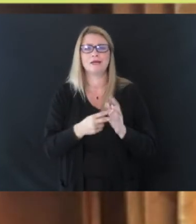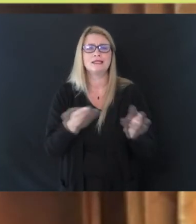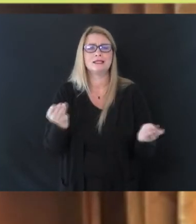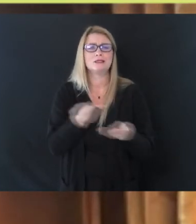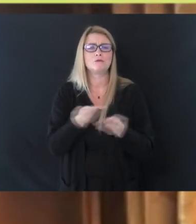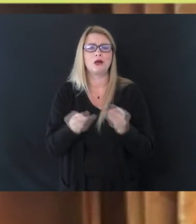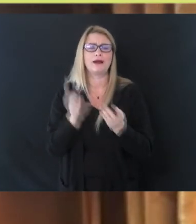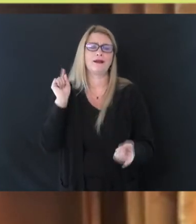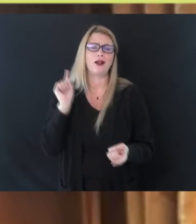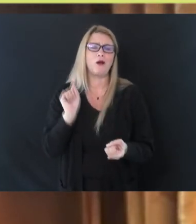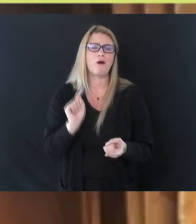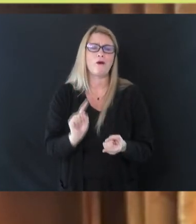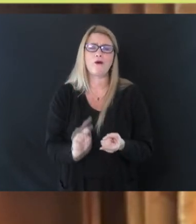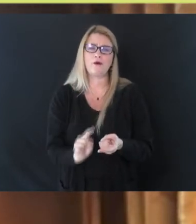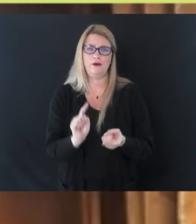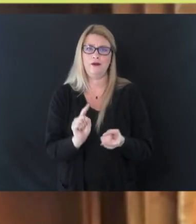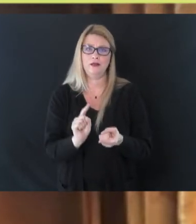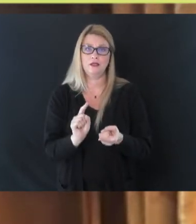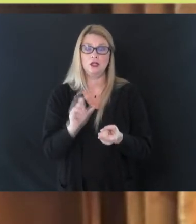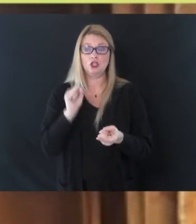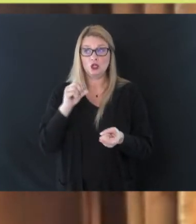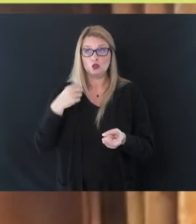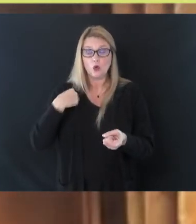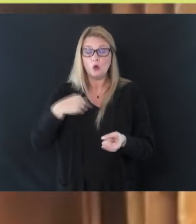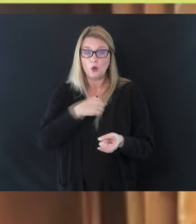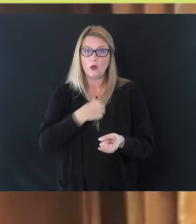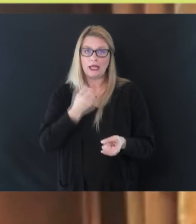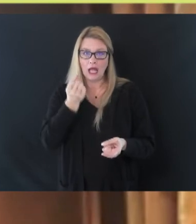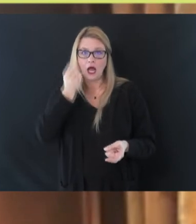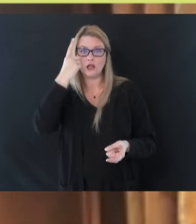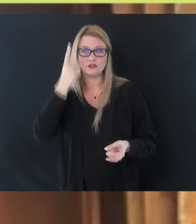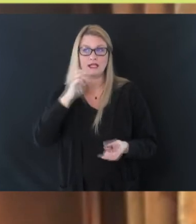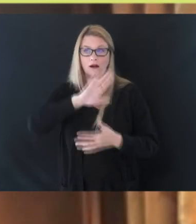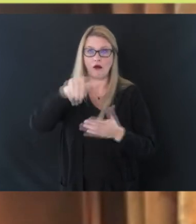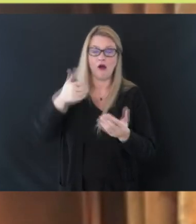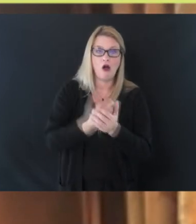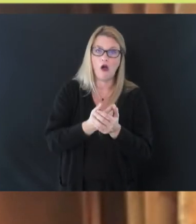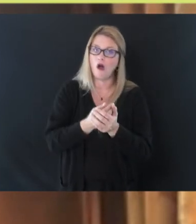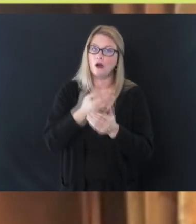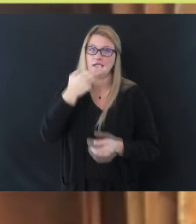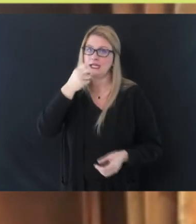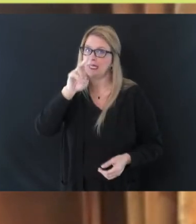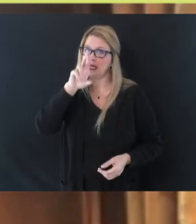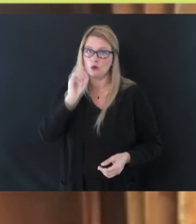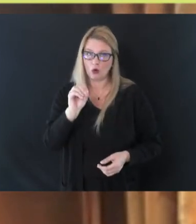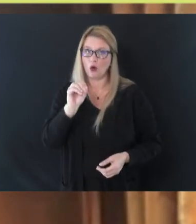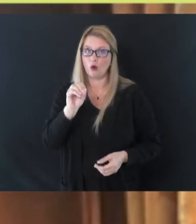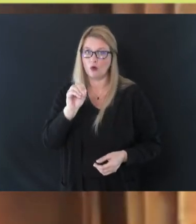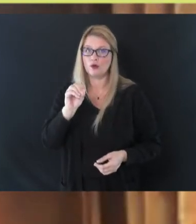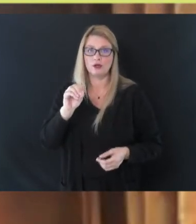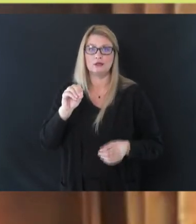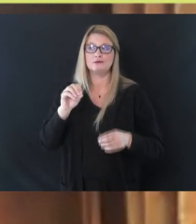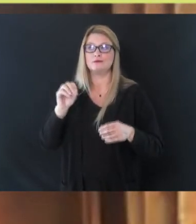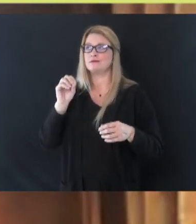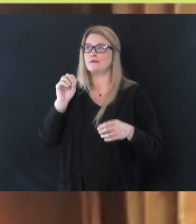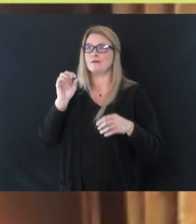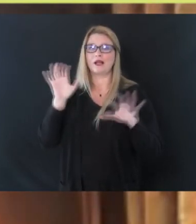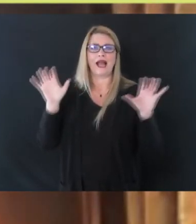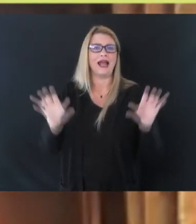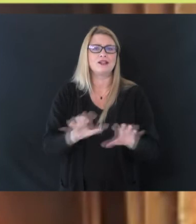we really empathize with all of our heroes that do great work every day, including our teachers,